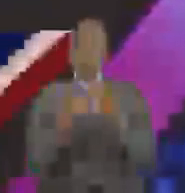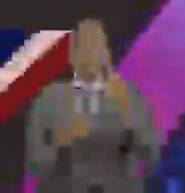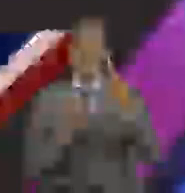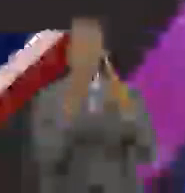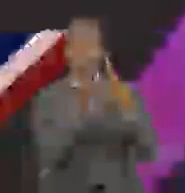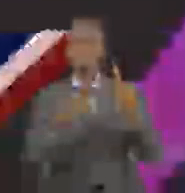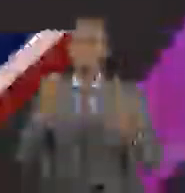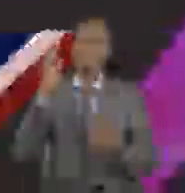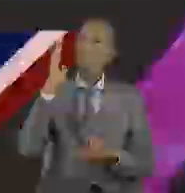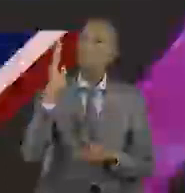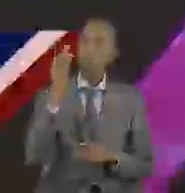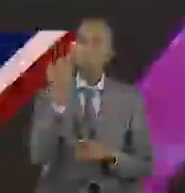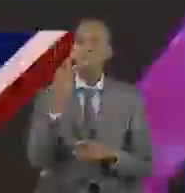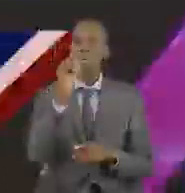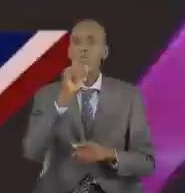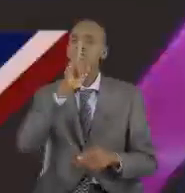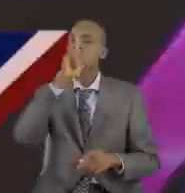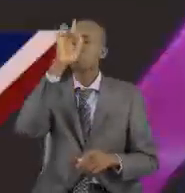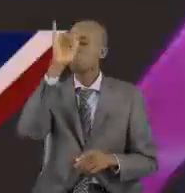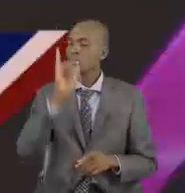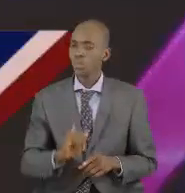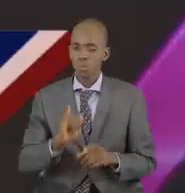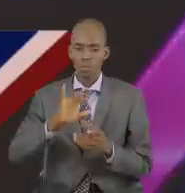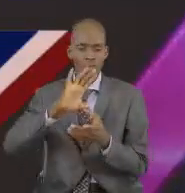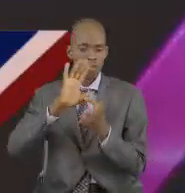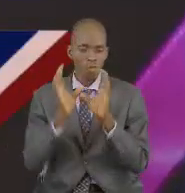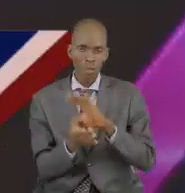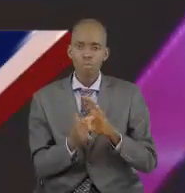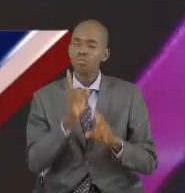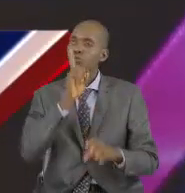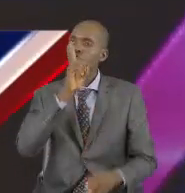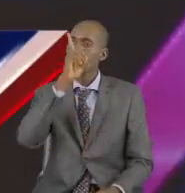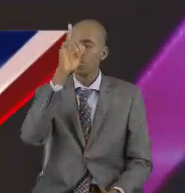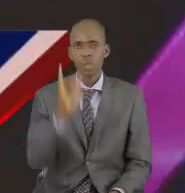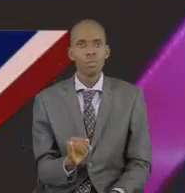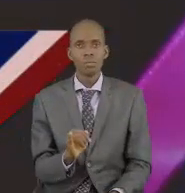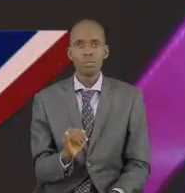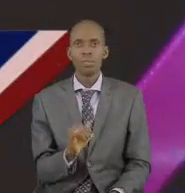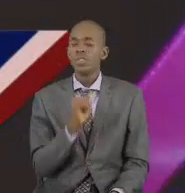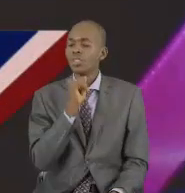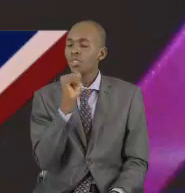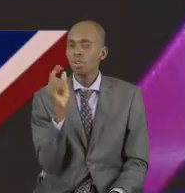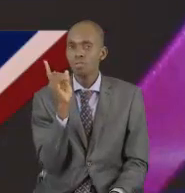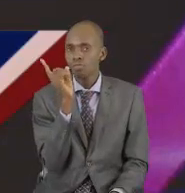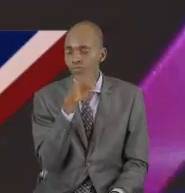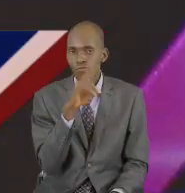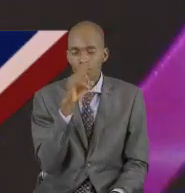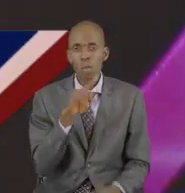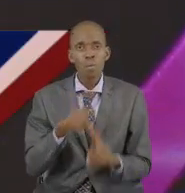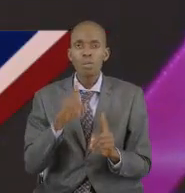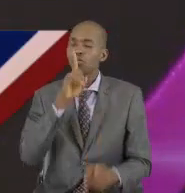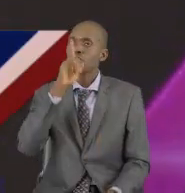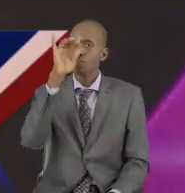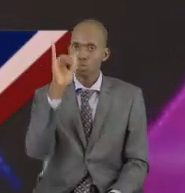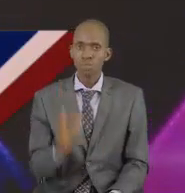a truly converted soul. Truly, genuinely, veritably converted unto the